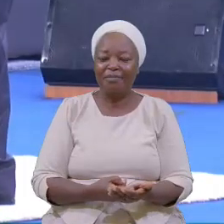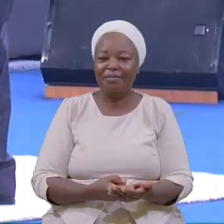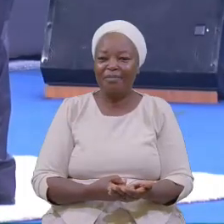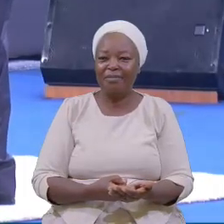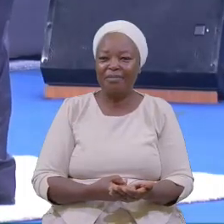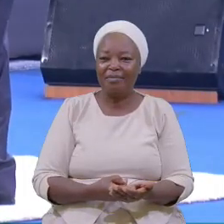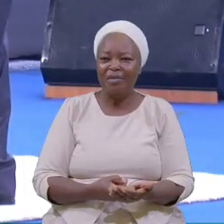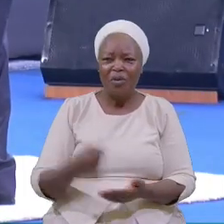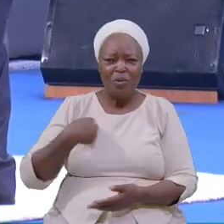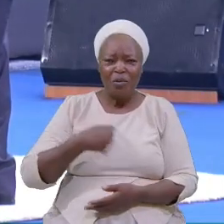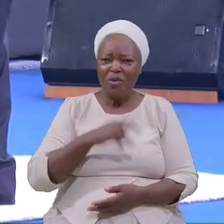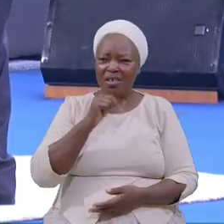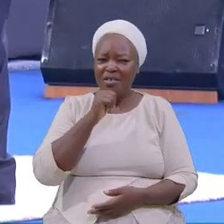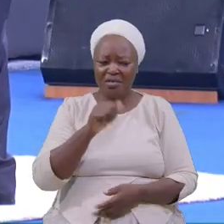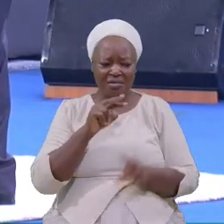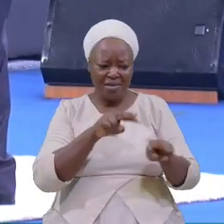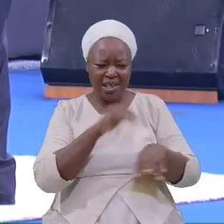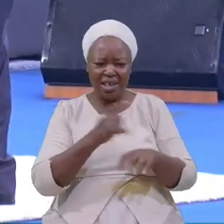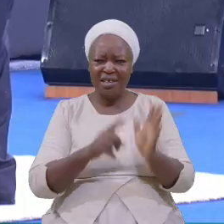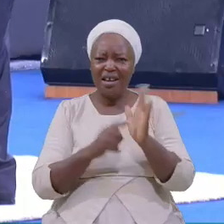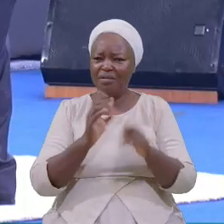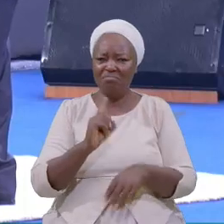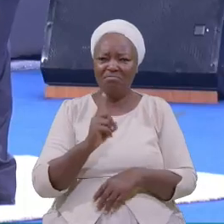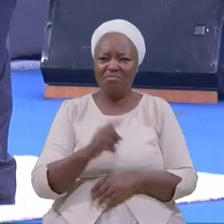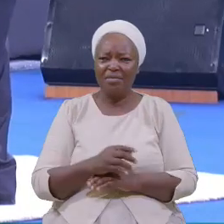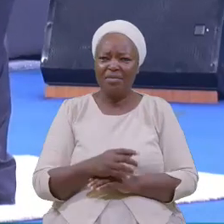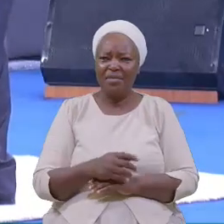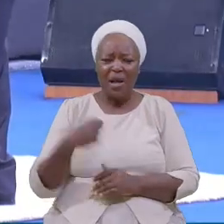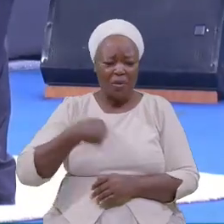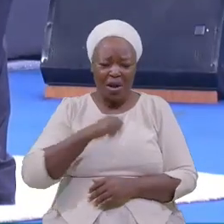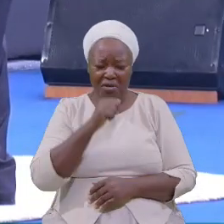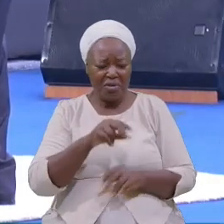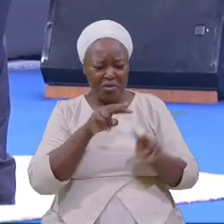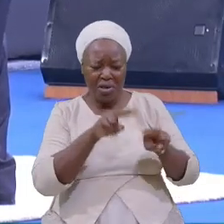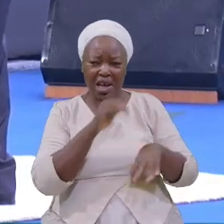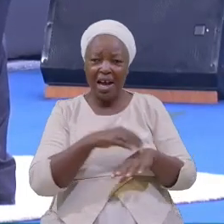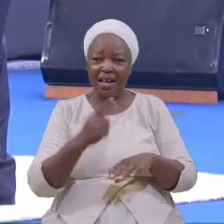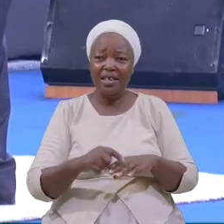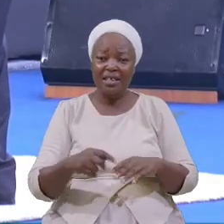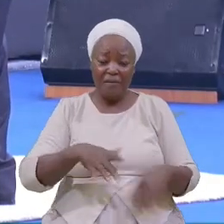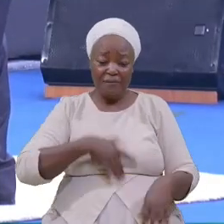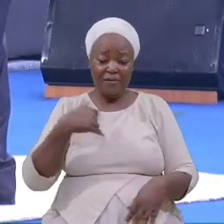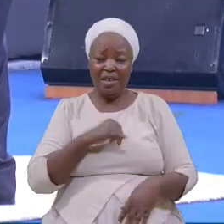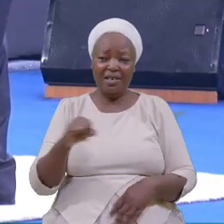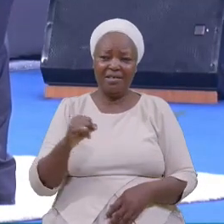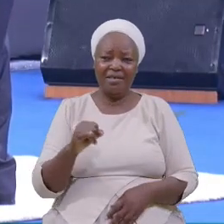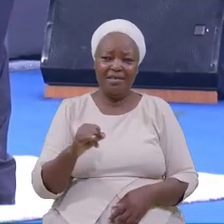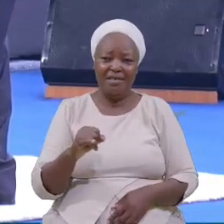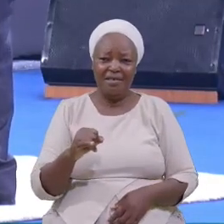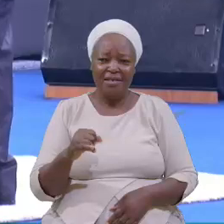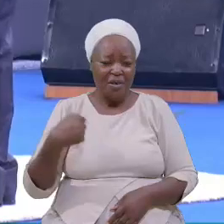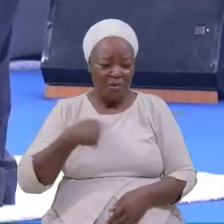We're not looking at the leaves. We're not looking at the feeling. We're